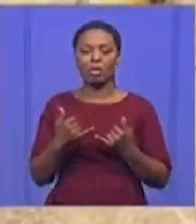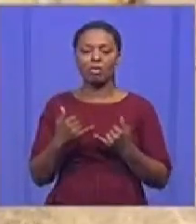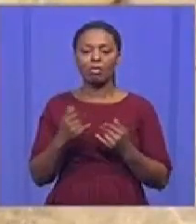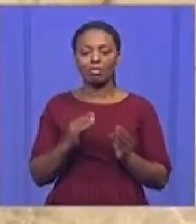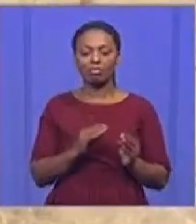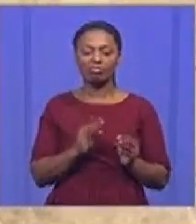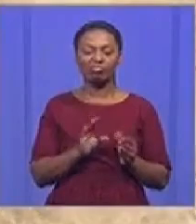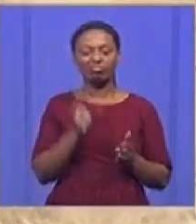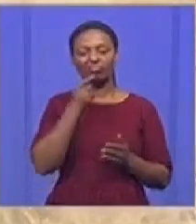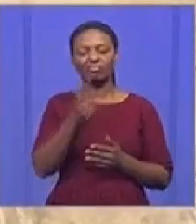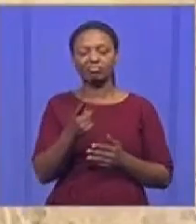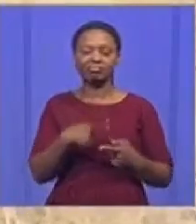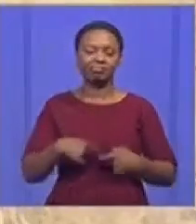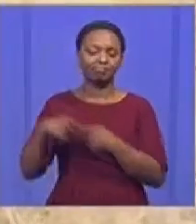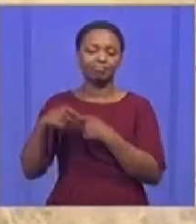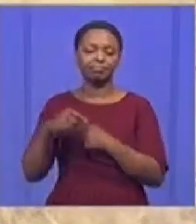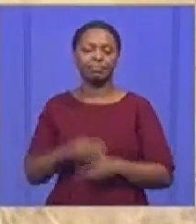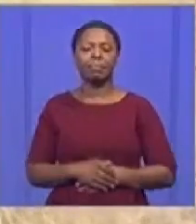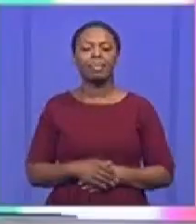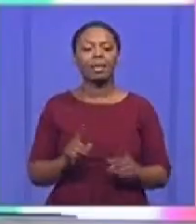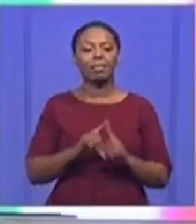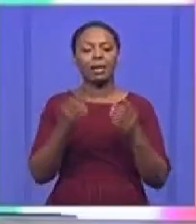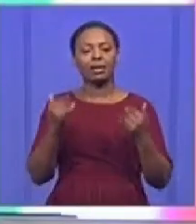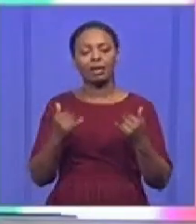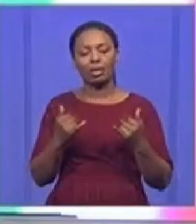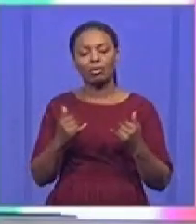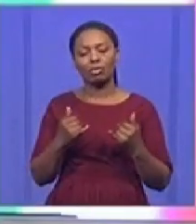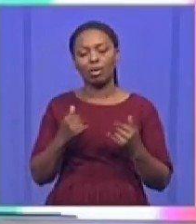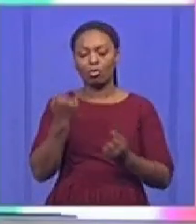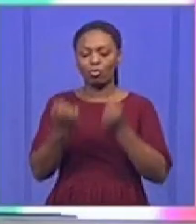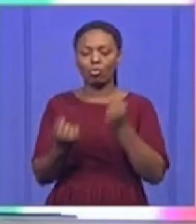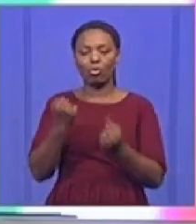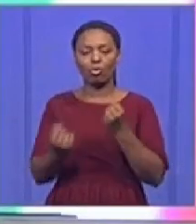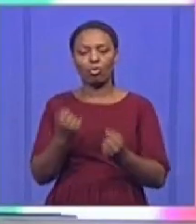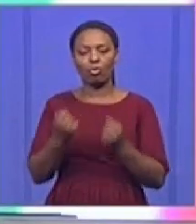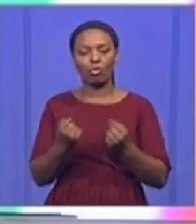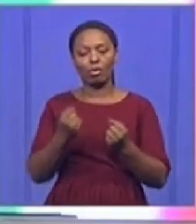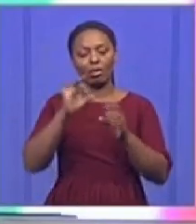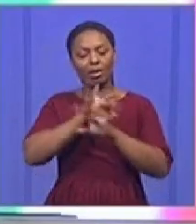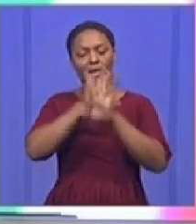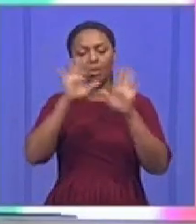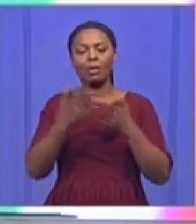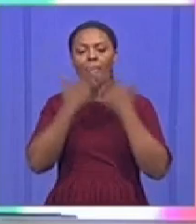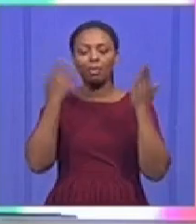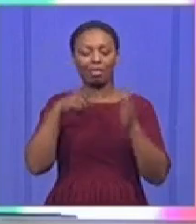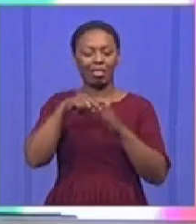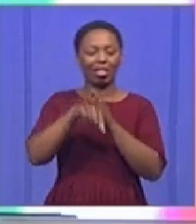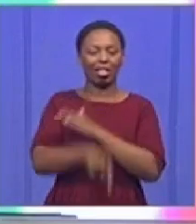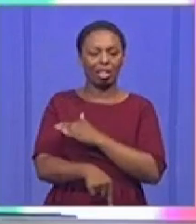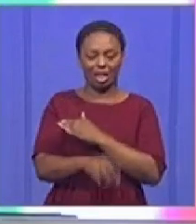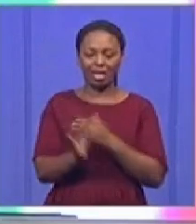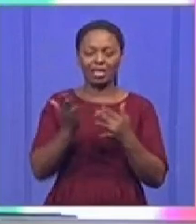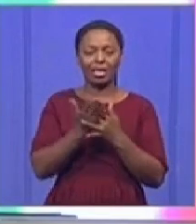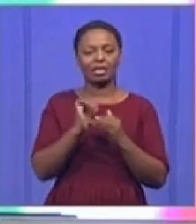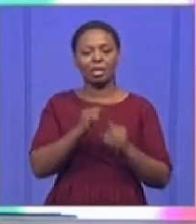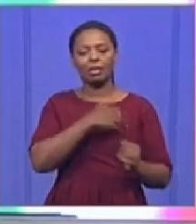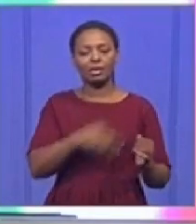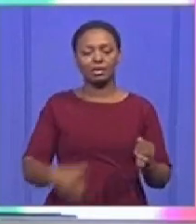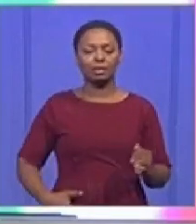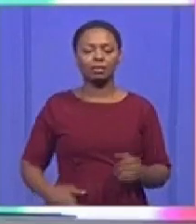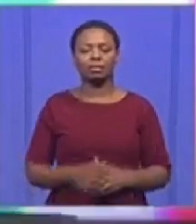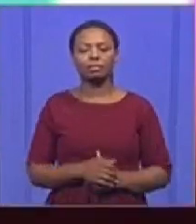kgapelwa thoko. Le fa go le jalo, lekwalotaelo la kgotlatshekelo ga lo aka la tsenelela thata fa dintlheng tsa kgetse ya